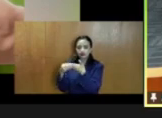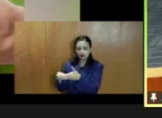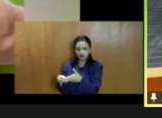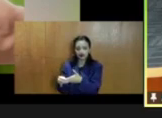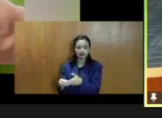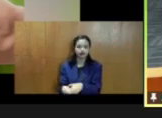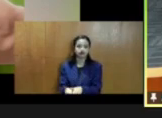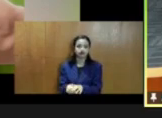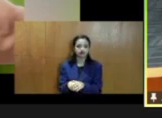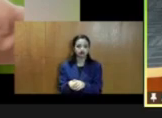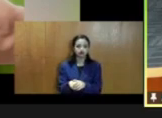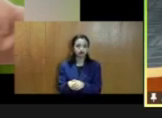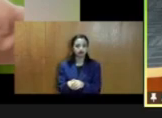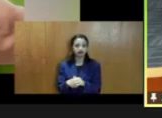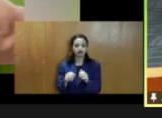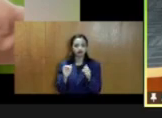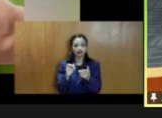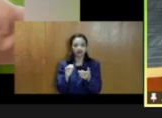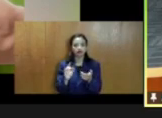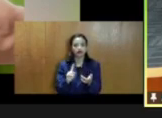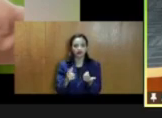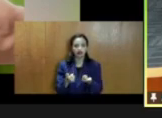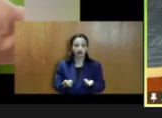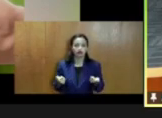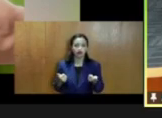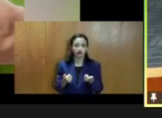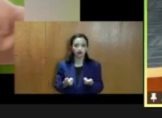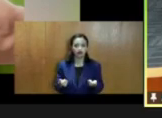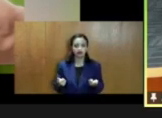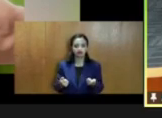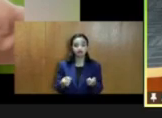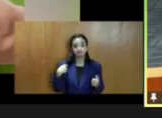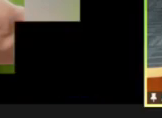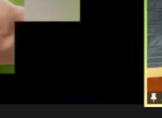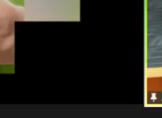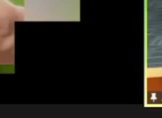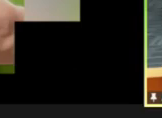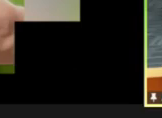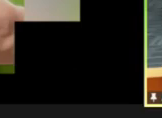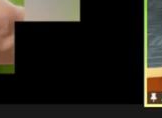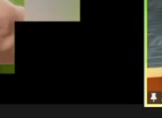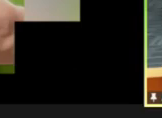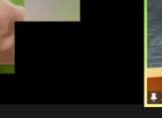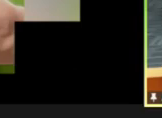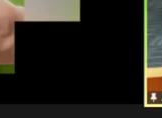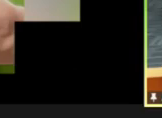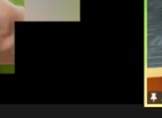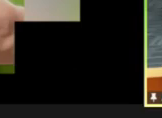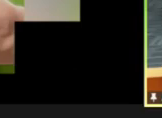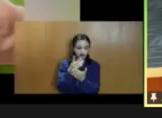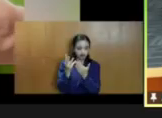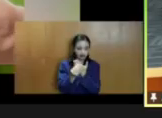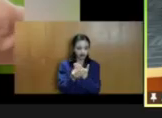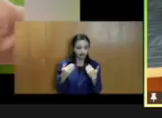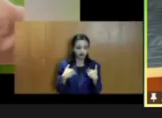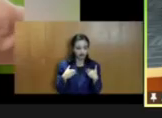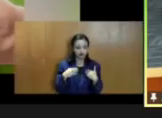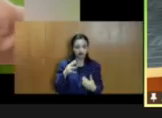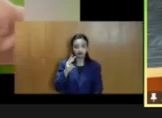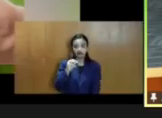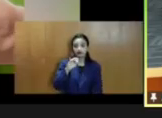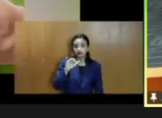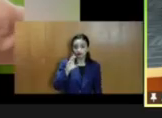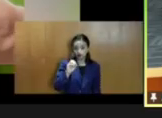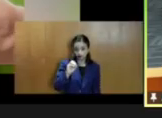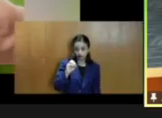trends that become available? We're trying to do that now with our some of our programs. We have the micro-credential program, so